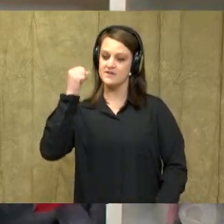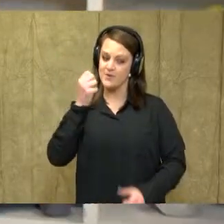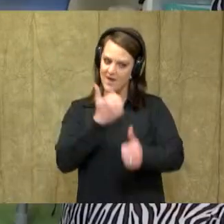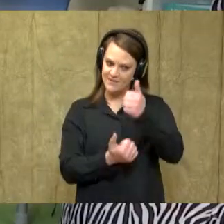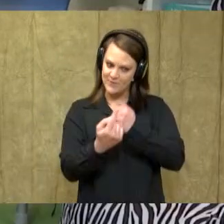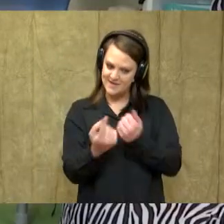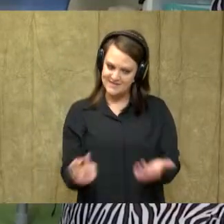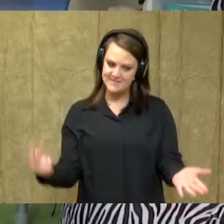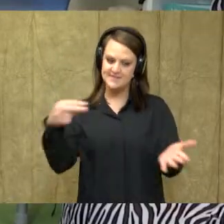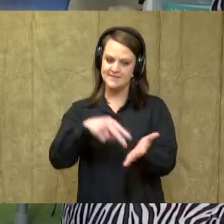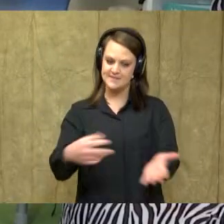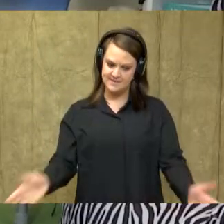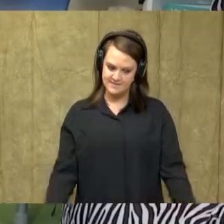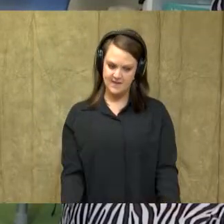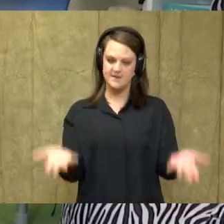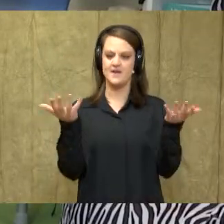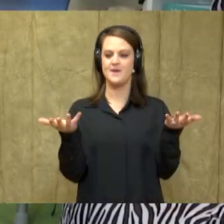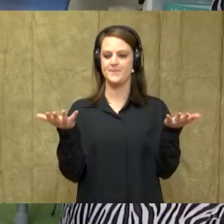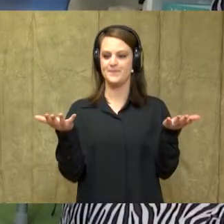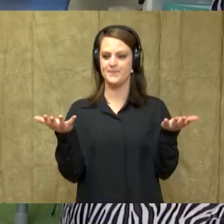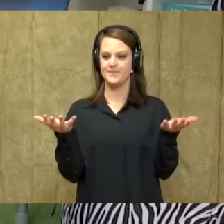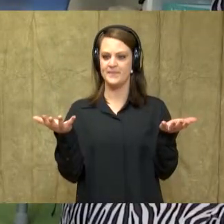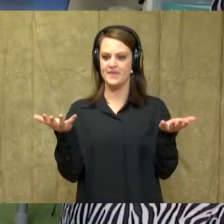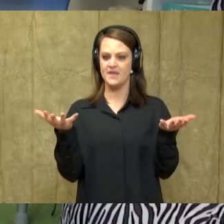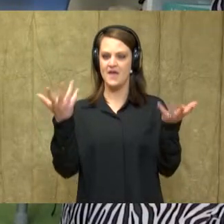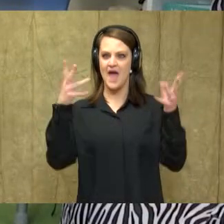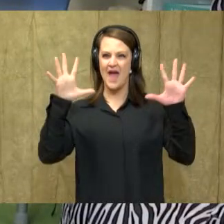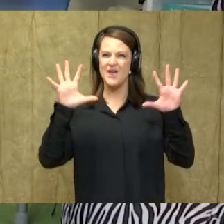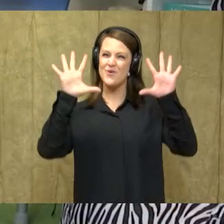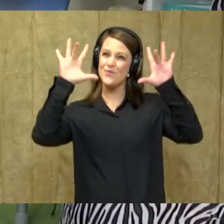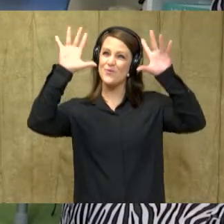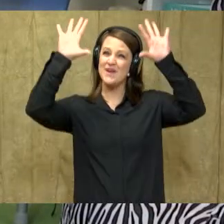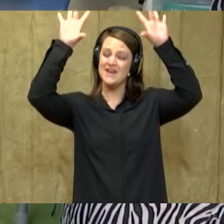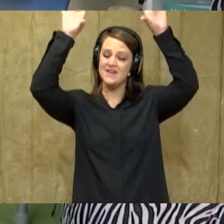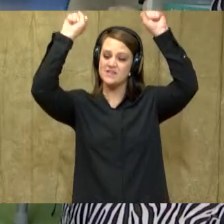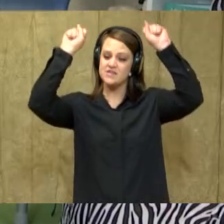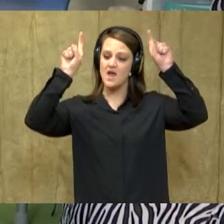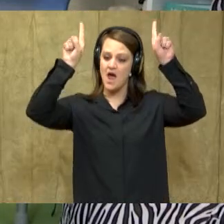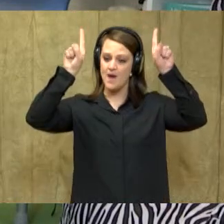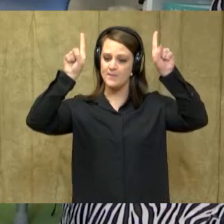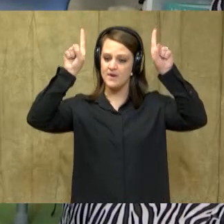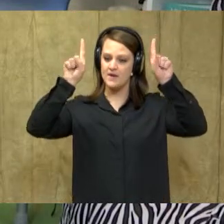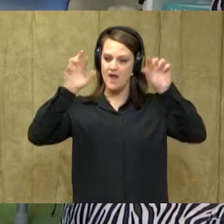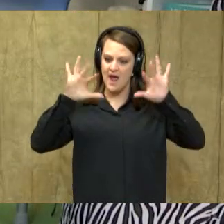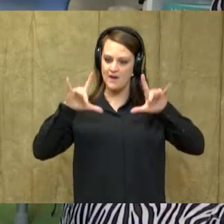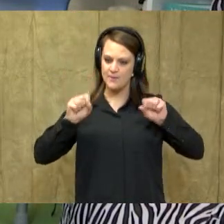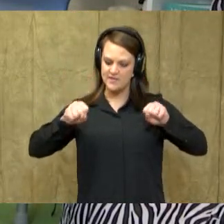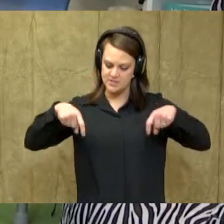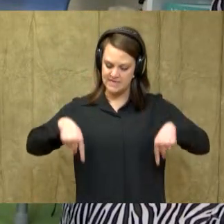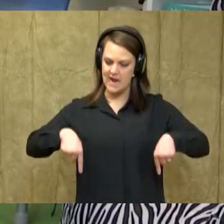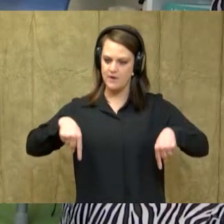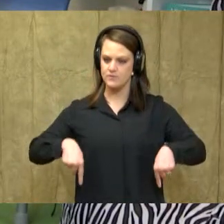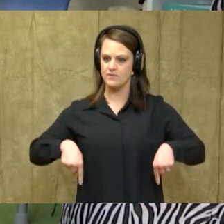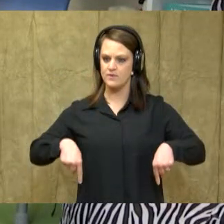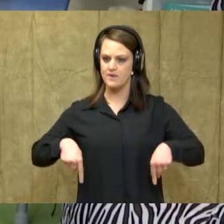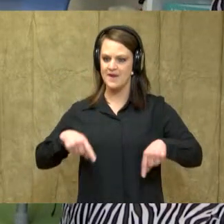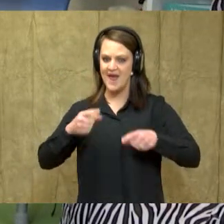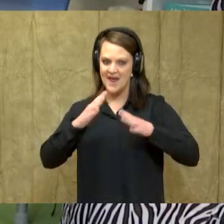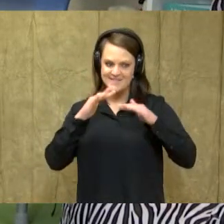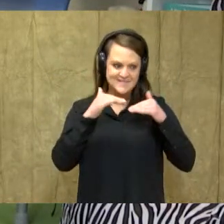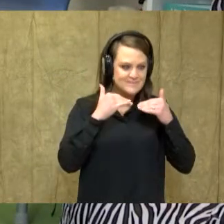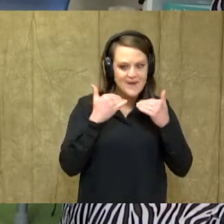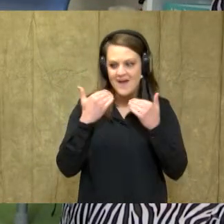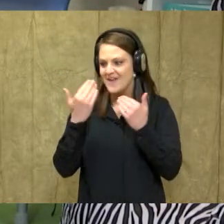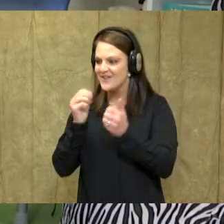up. All right. I reach my hands up, and I reach down. I smile